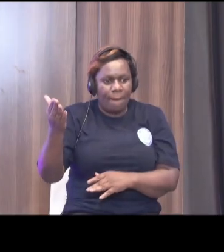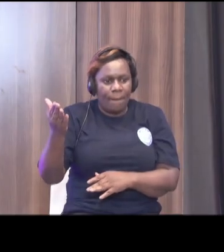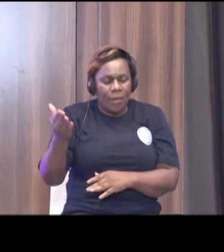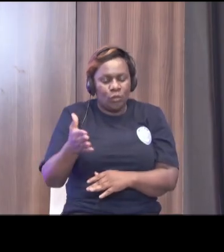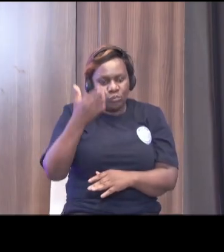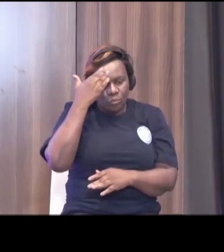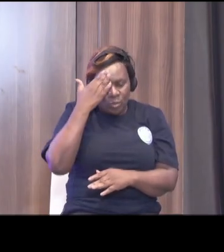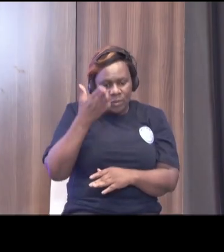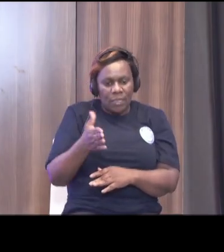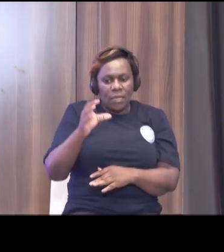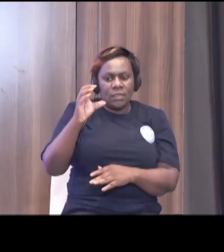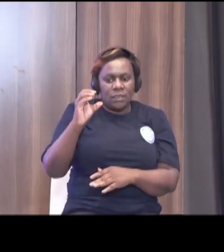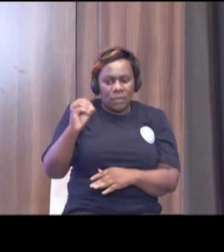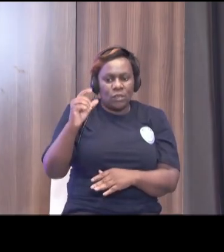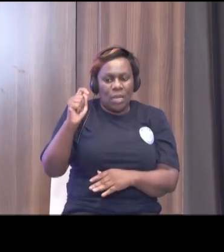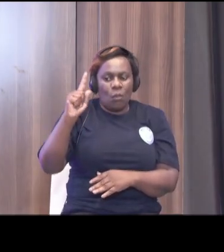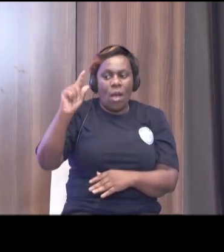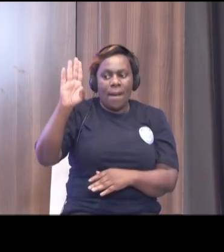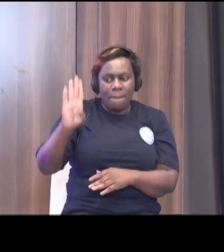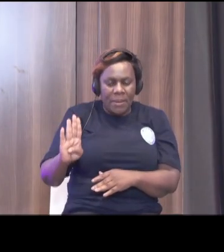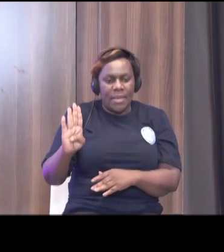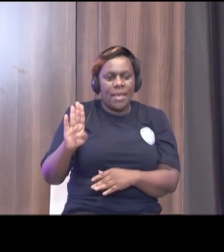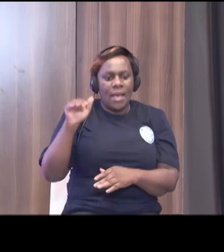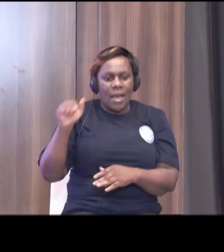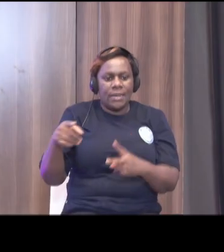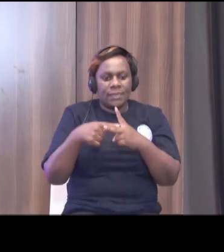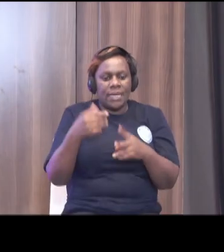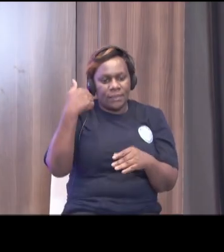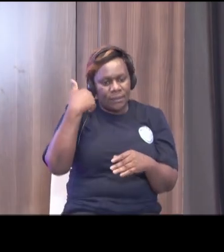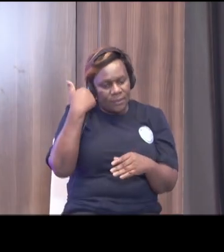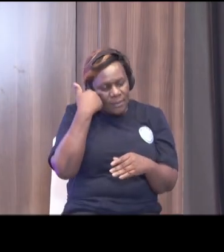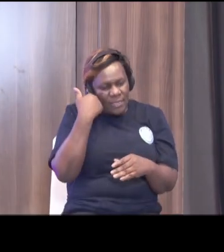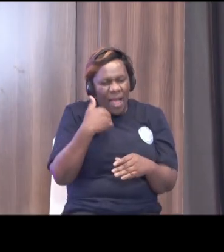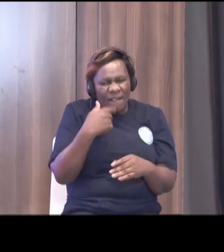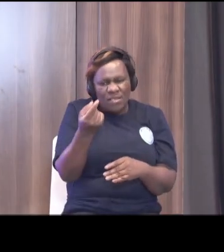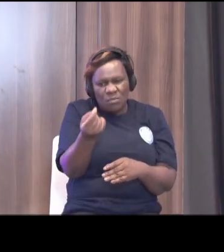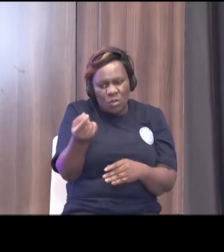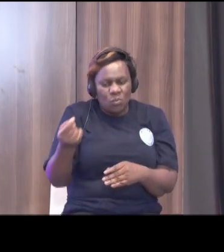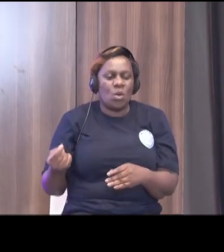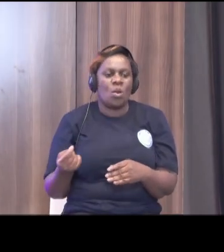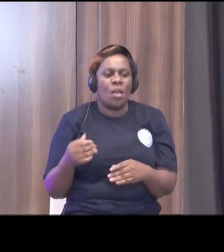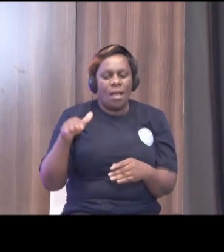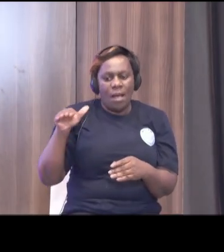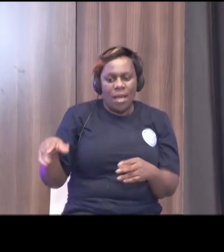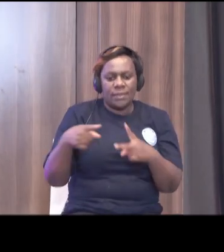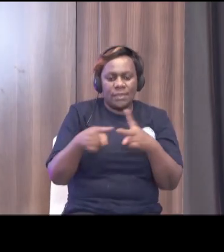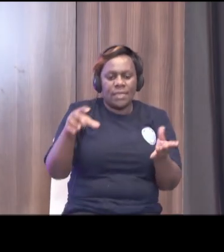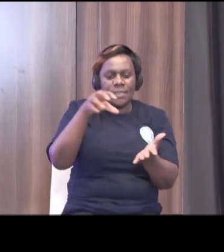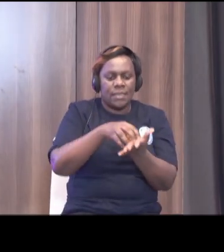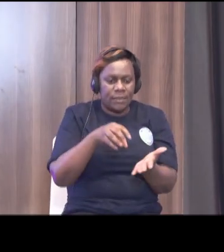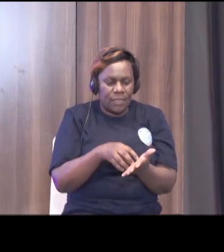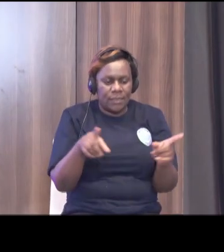orientation, that serotype 1b early onset disease had the smallest sample size for early onset cases,